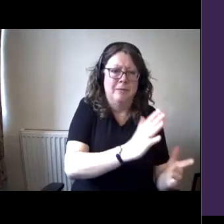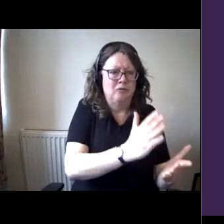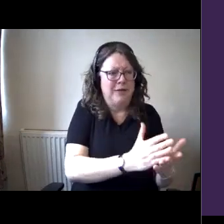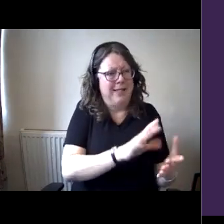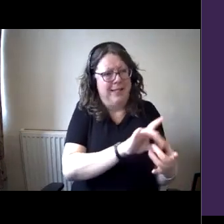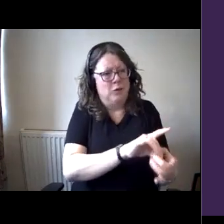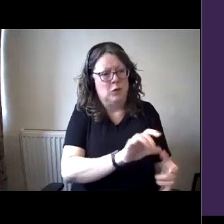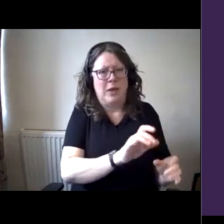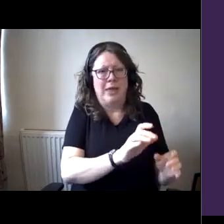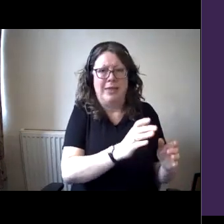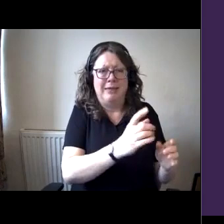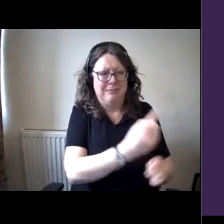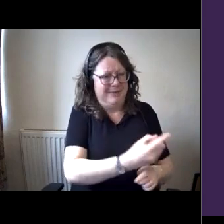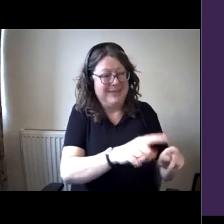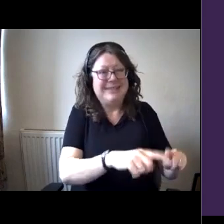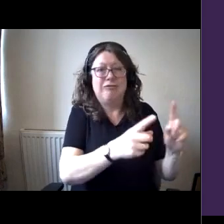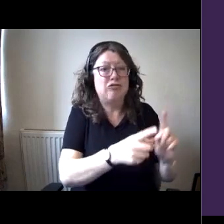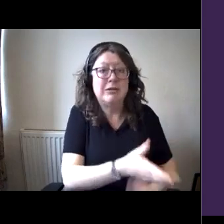being wrong?